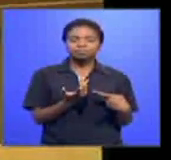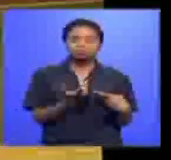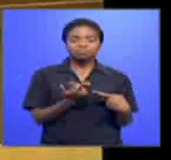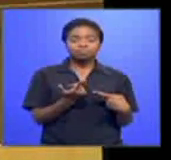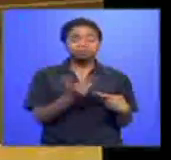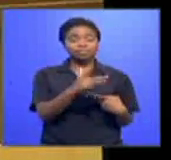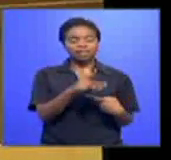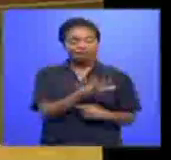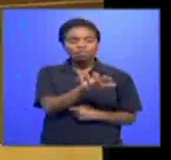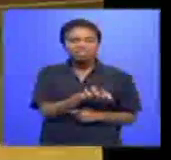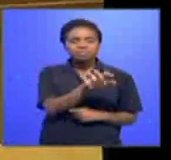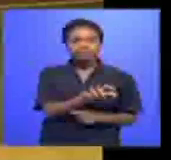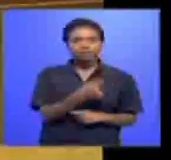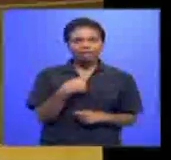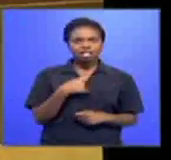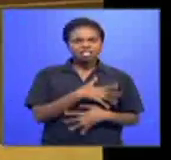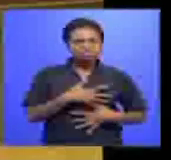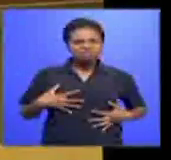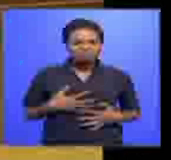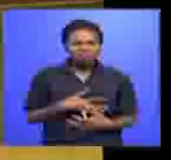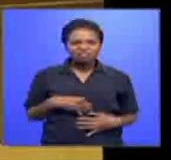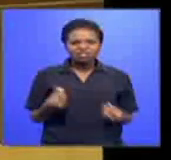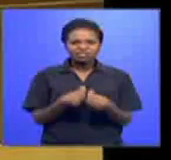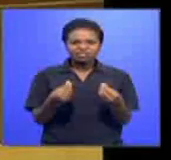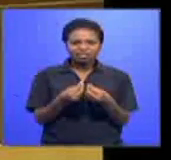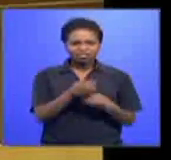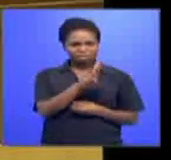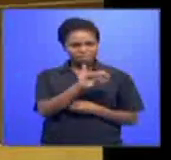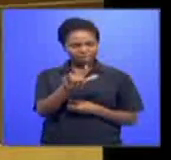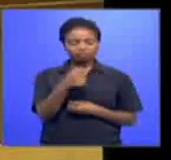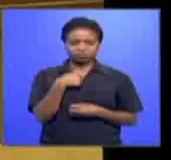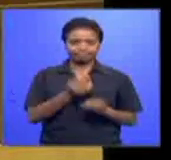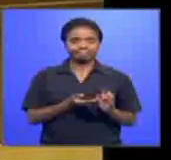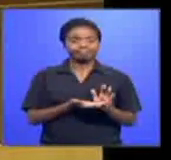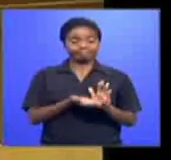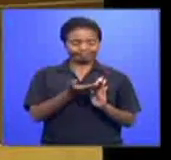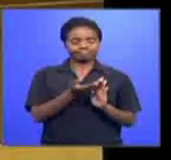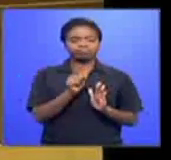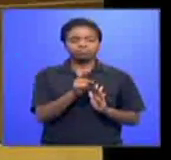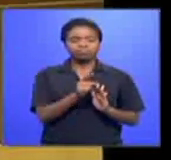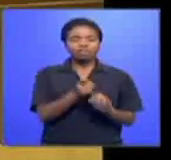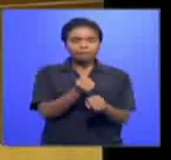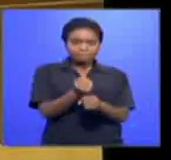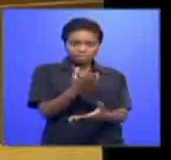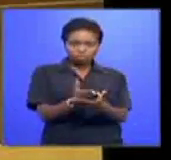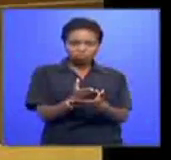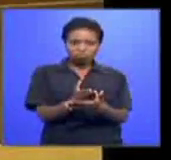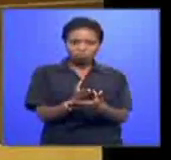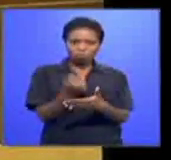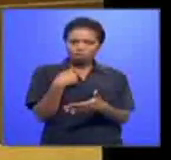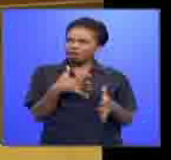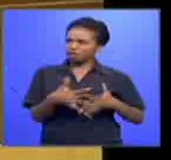Harassment Bill, while the Domestic Violence Act also provides protection. It